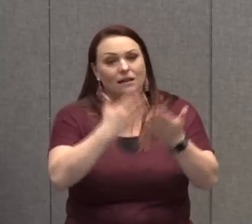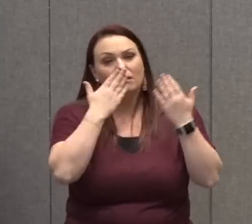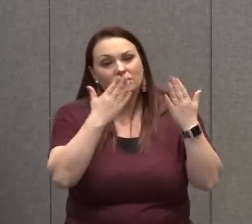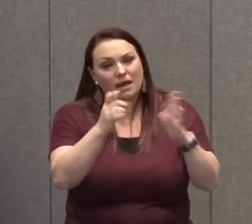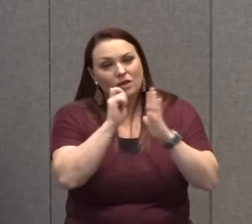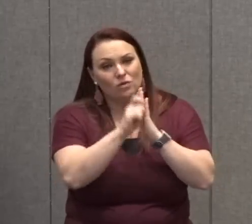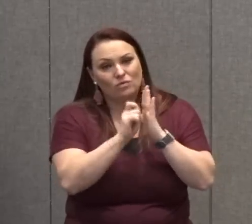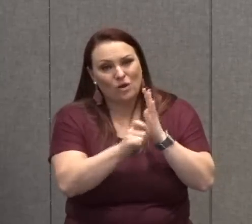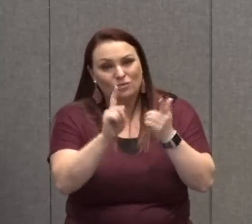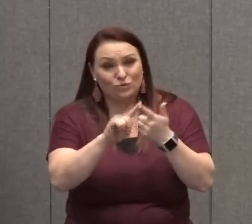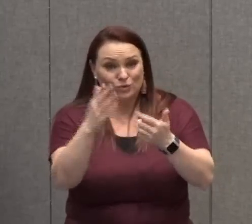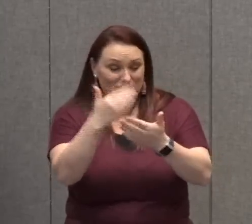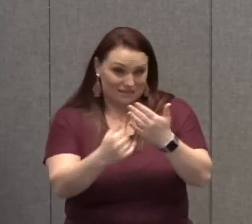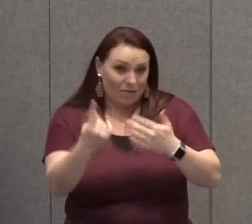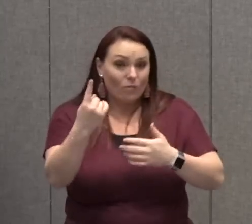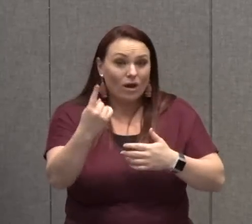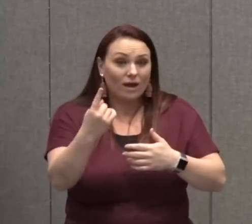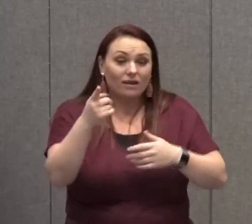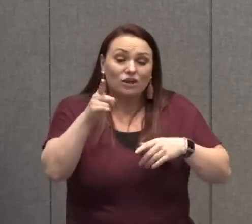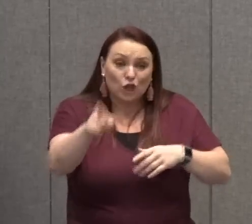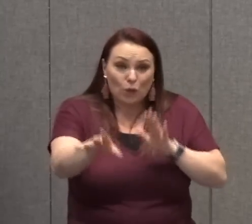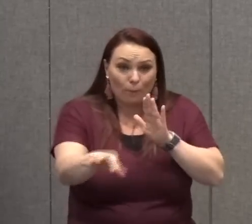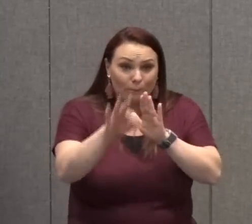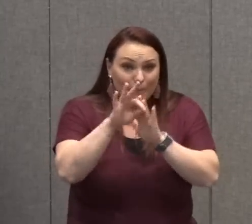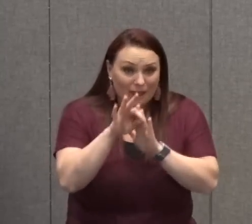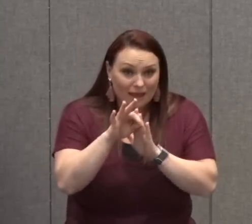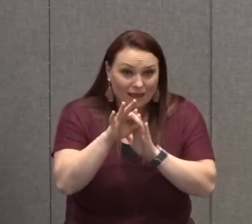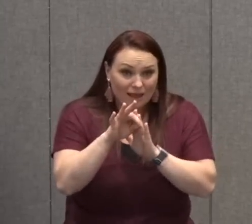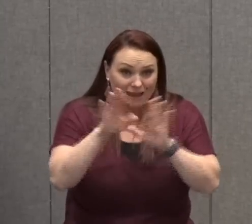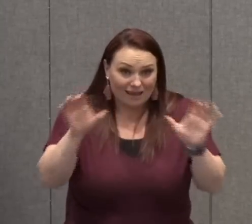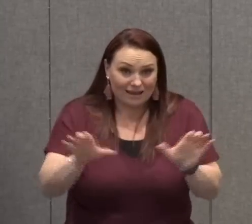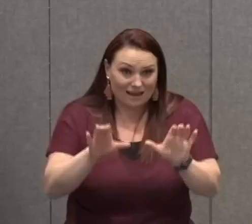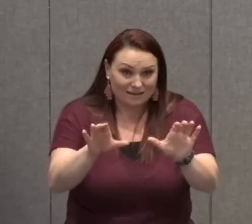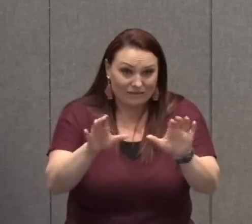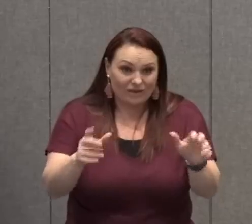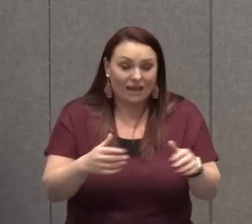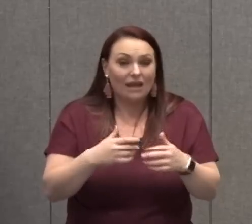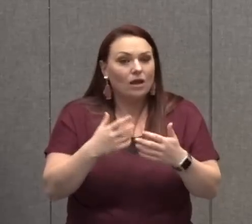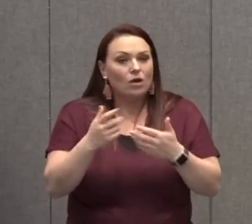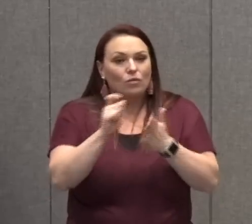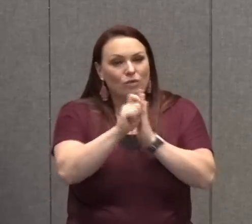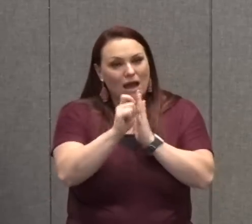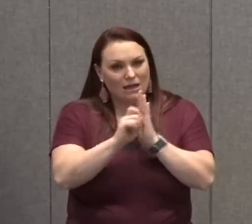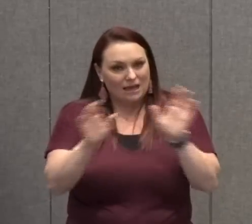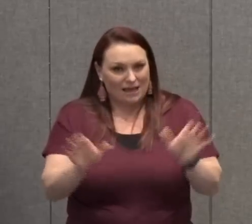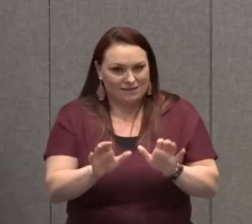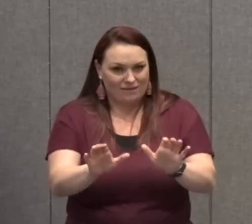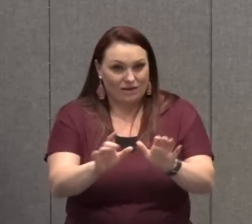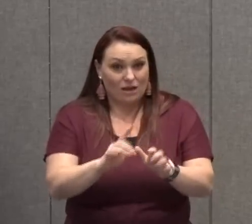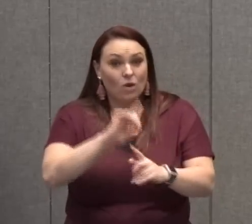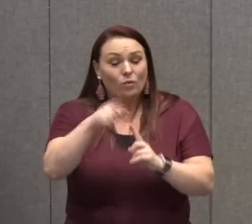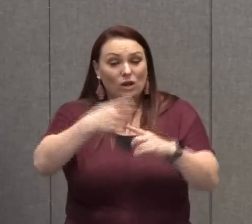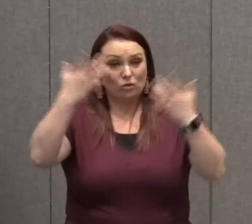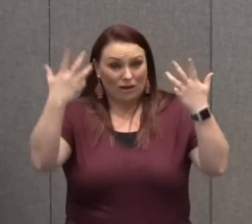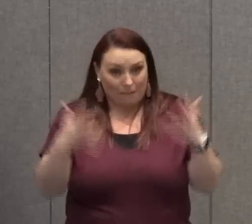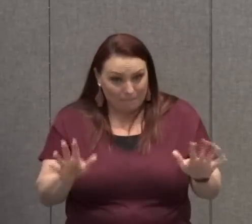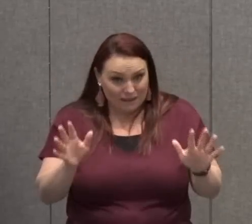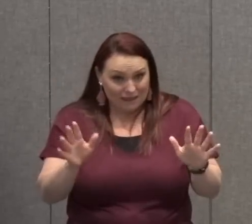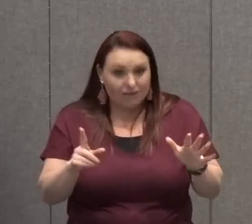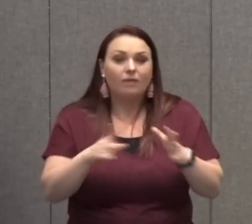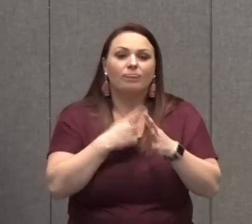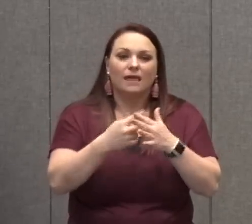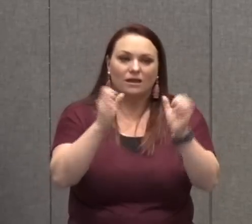so the idea of the game is you are picking an activity to do a writing activity to do once you complete it